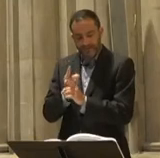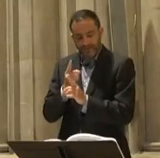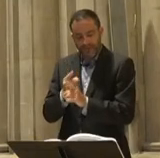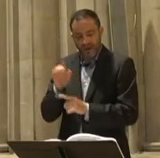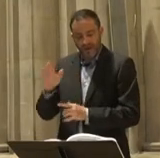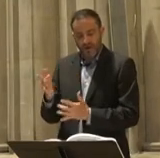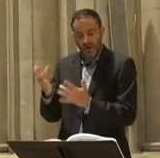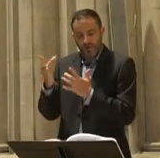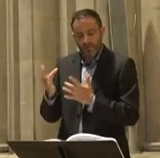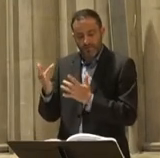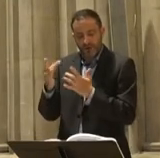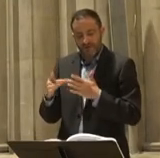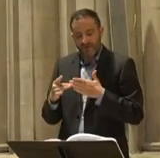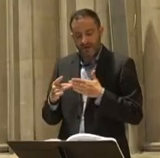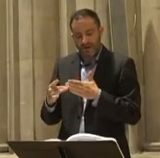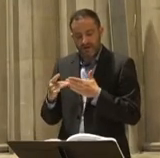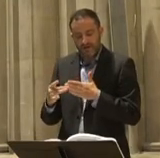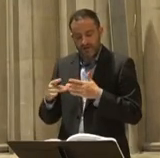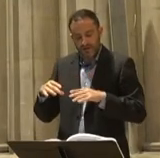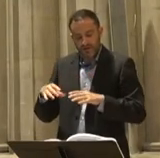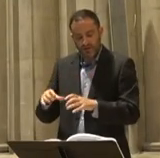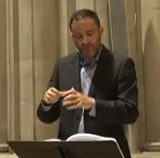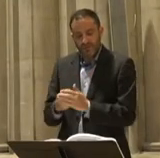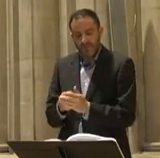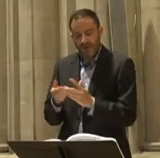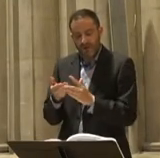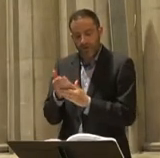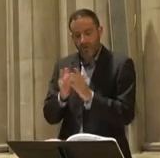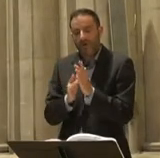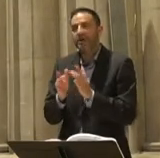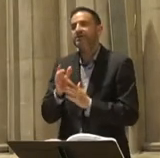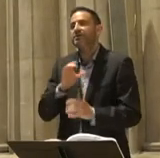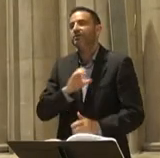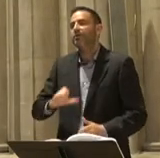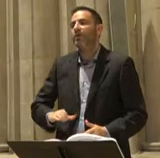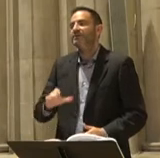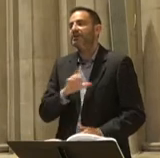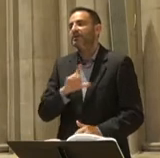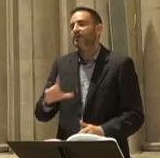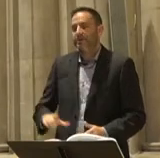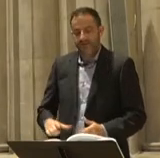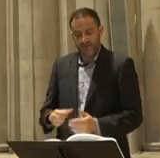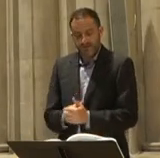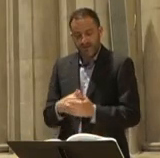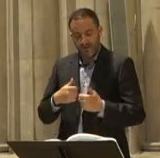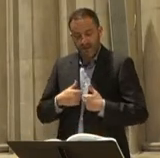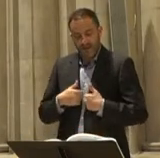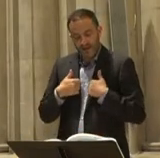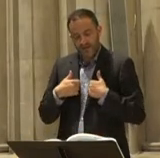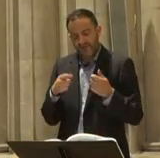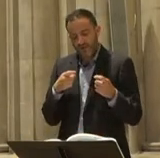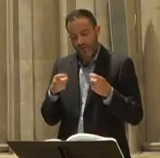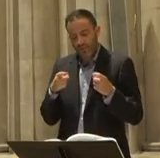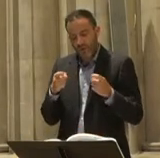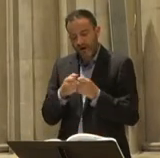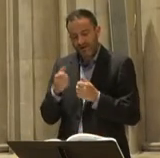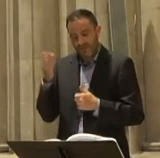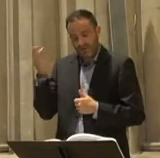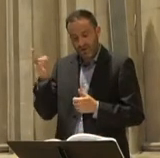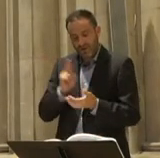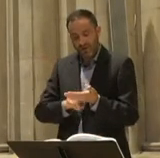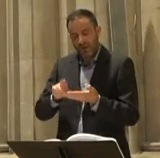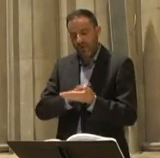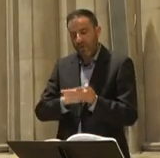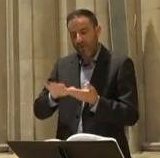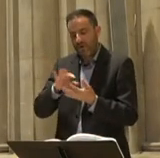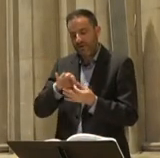and by your merciful guiding may do them. Through Jesus Christ our Lord, who lives and reigns with you and the Holy